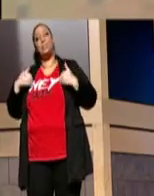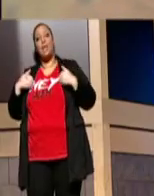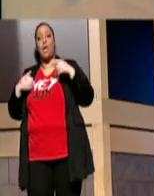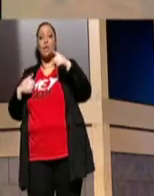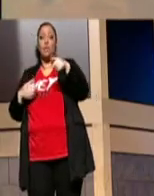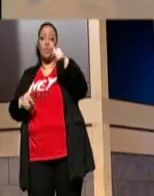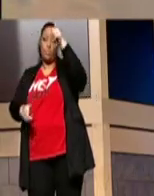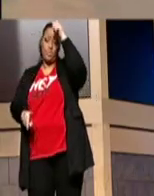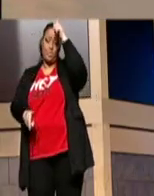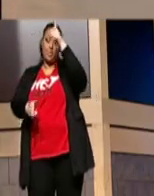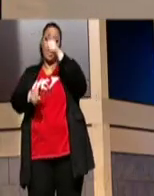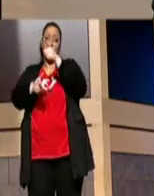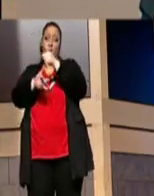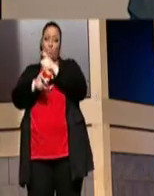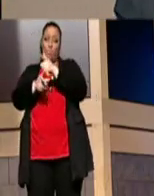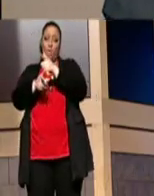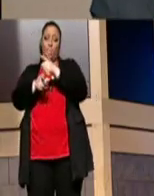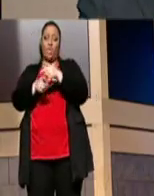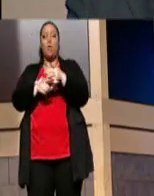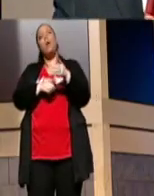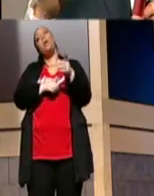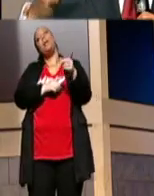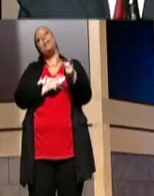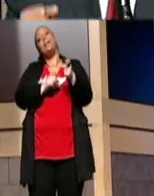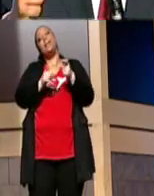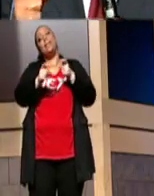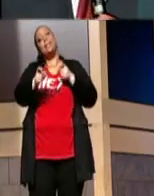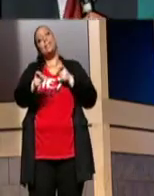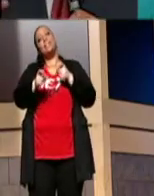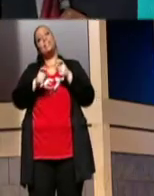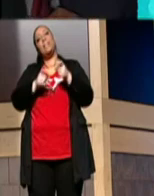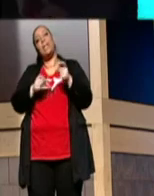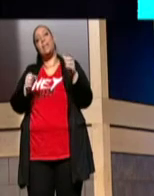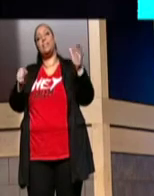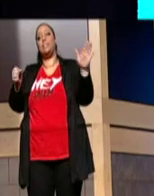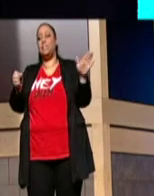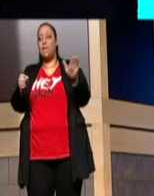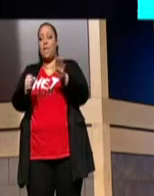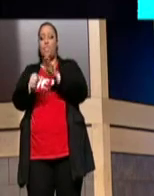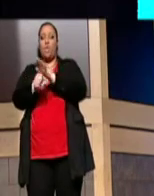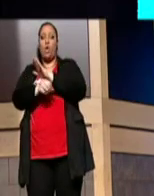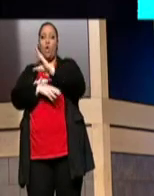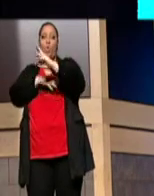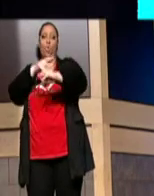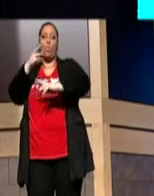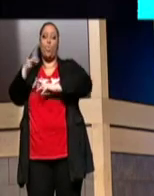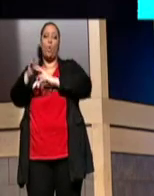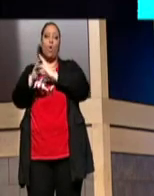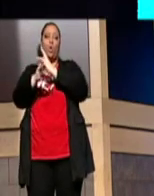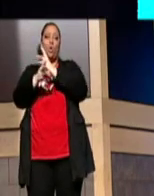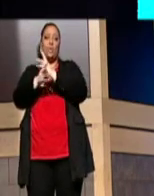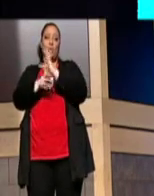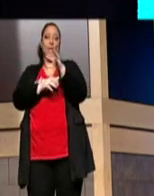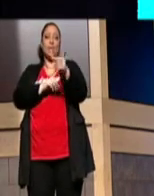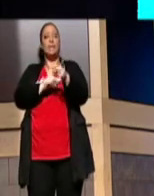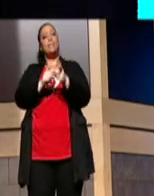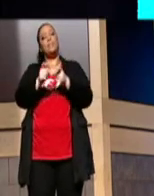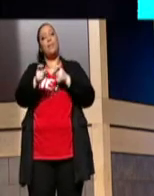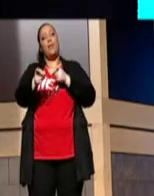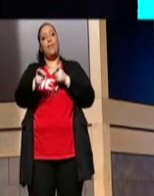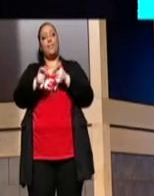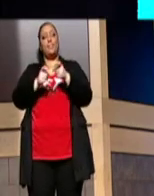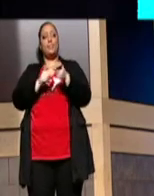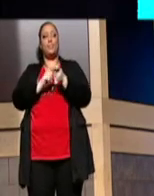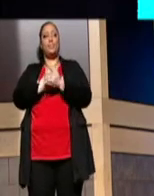hands, he's got you and me, brother. In his hands, he's got the whole world in